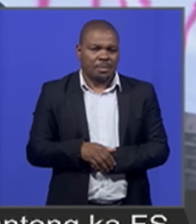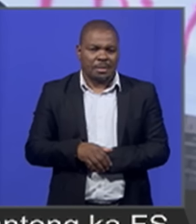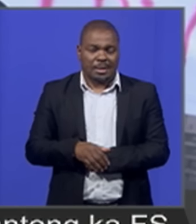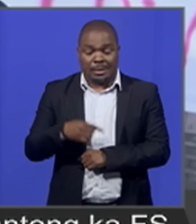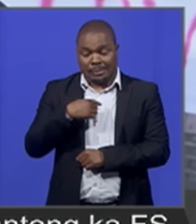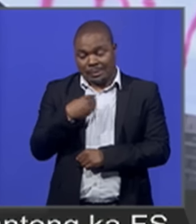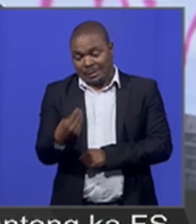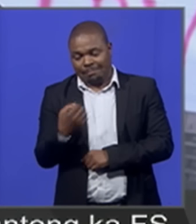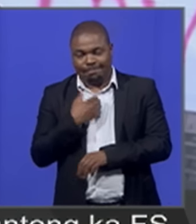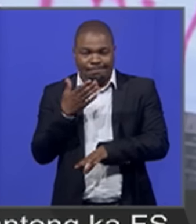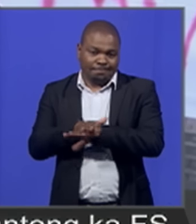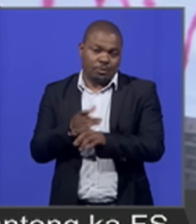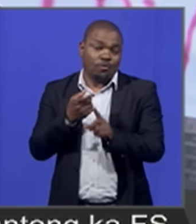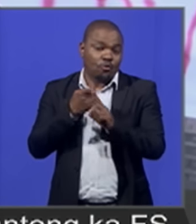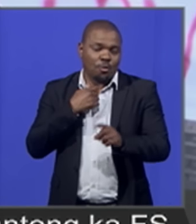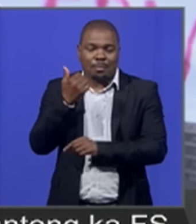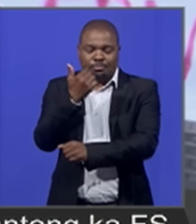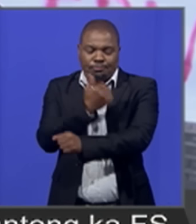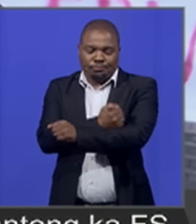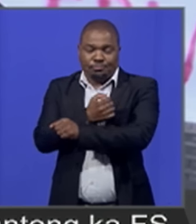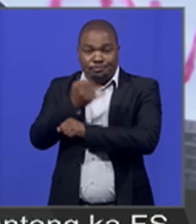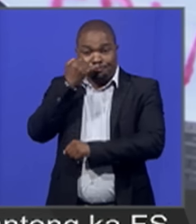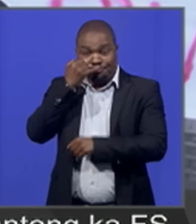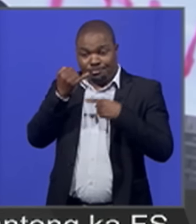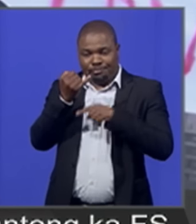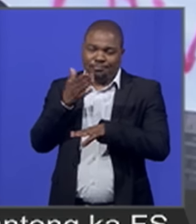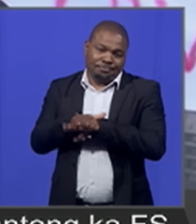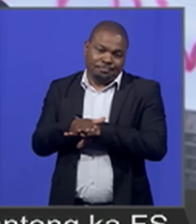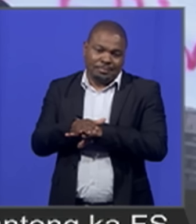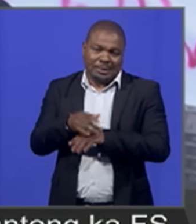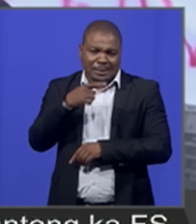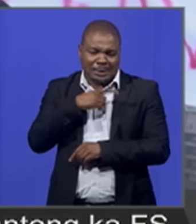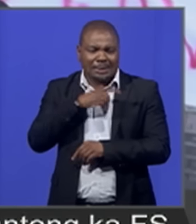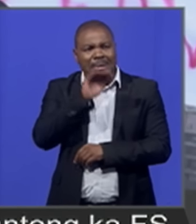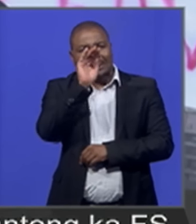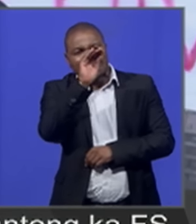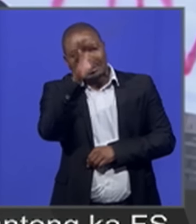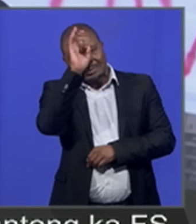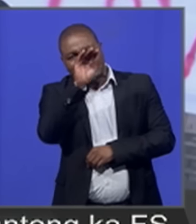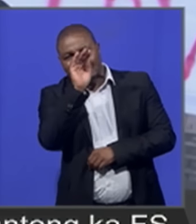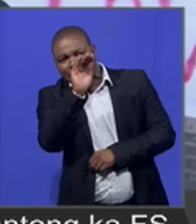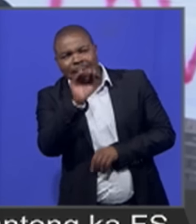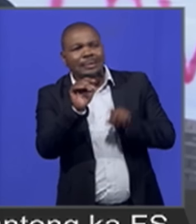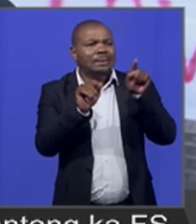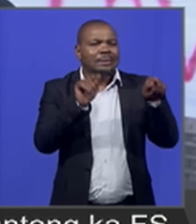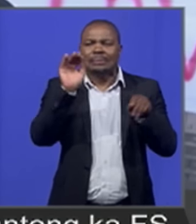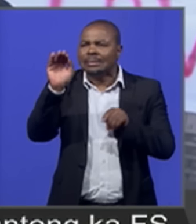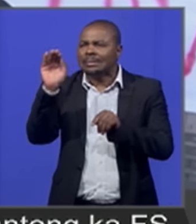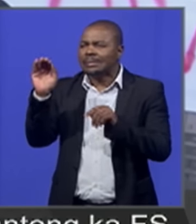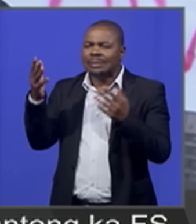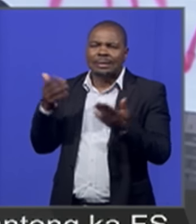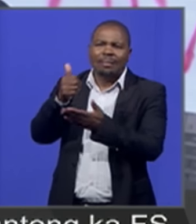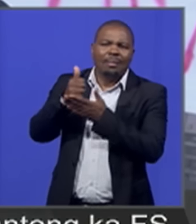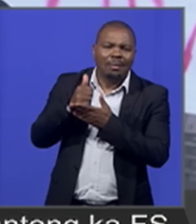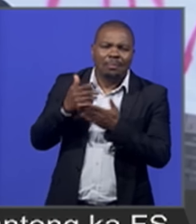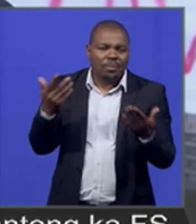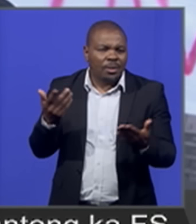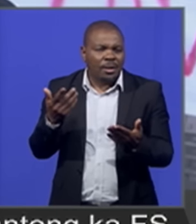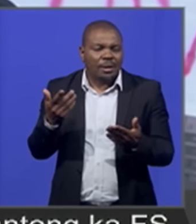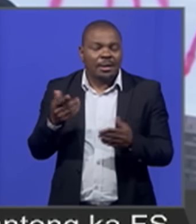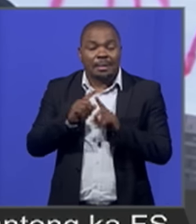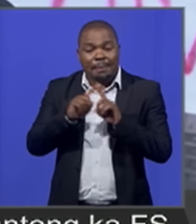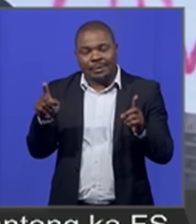luza ngwana ka ke di-drugs a hlokahala ke lekile o matha maponeseng ke matha hohle mo nka fumana mo nka batla nthusa go tlaitsa